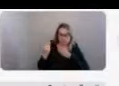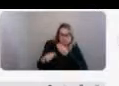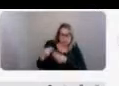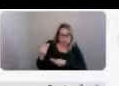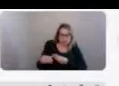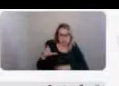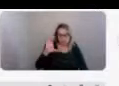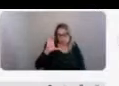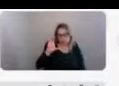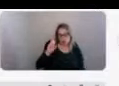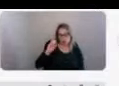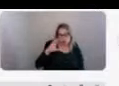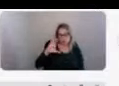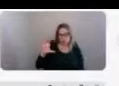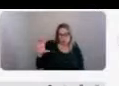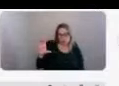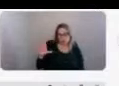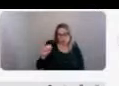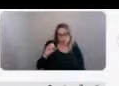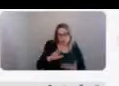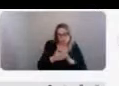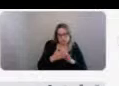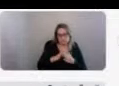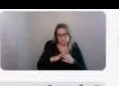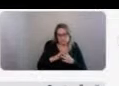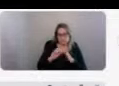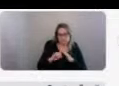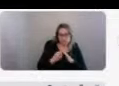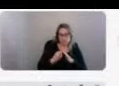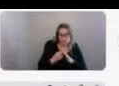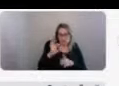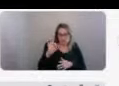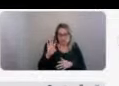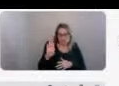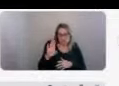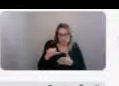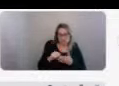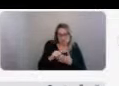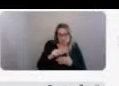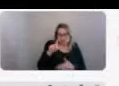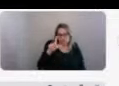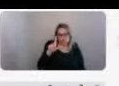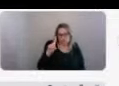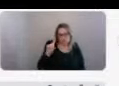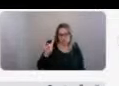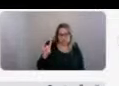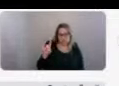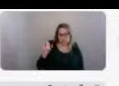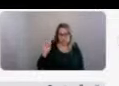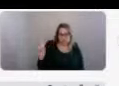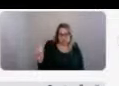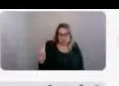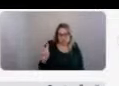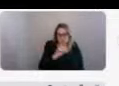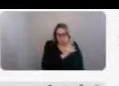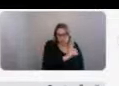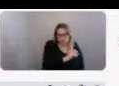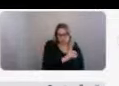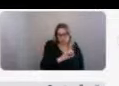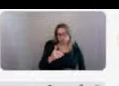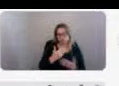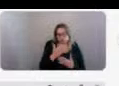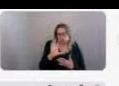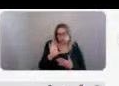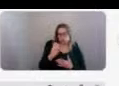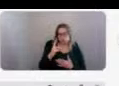communities i also originated and ran the facebook page lda democrats news chat with between a thousand and two